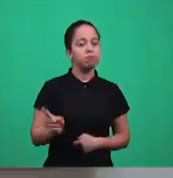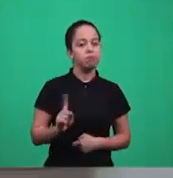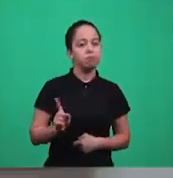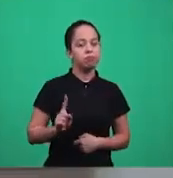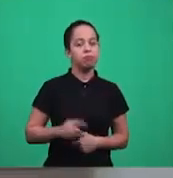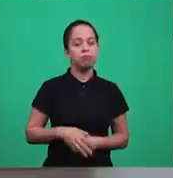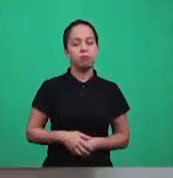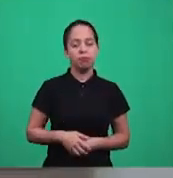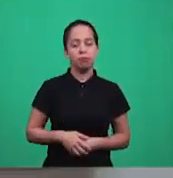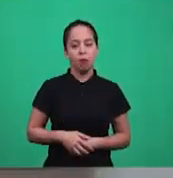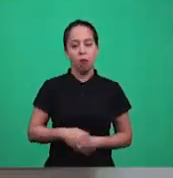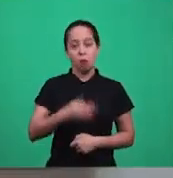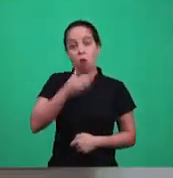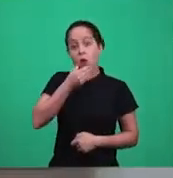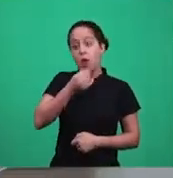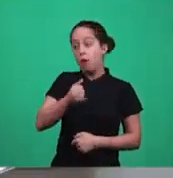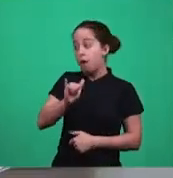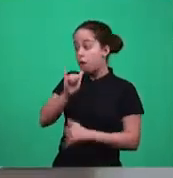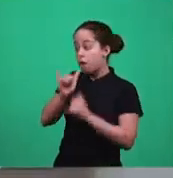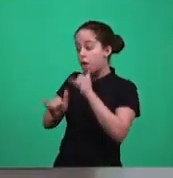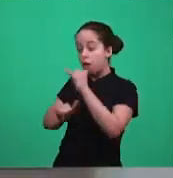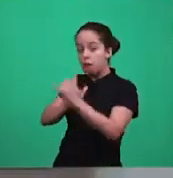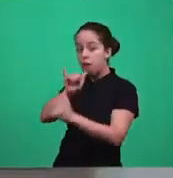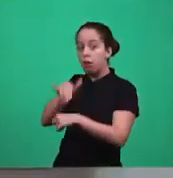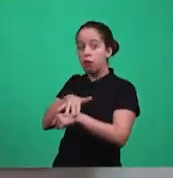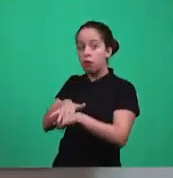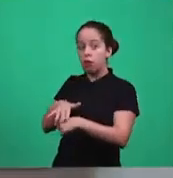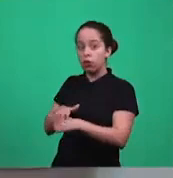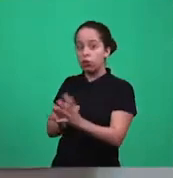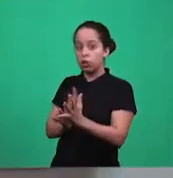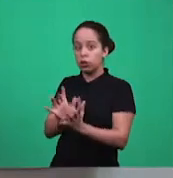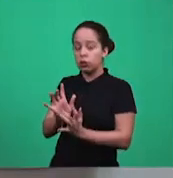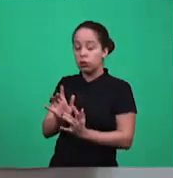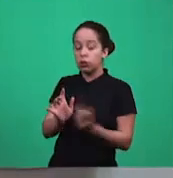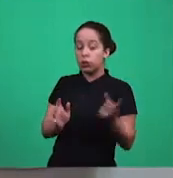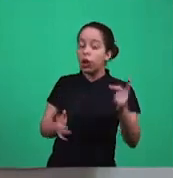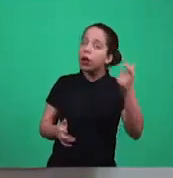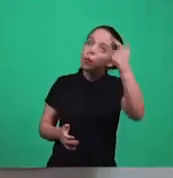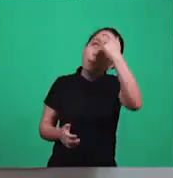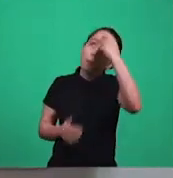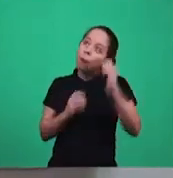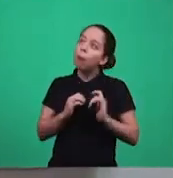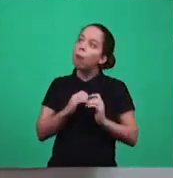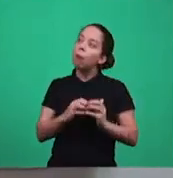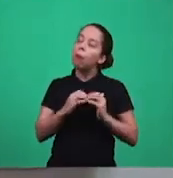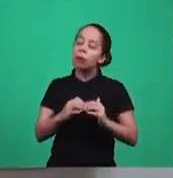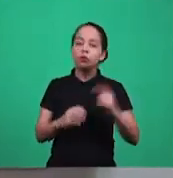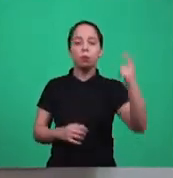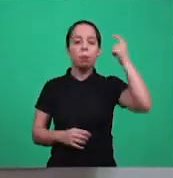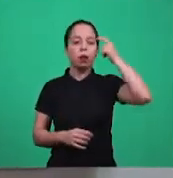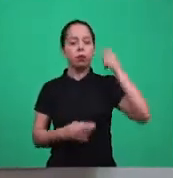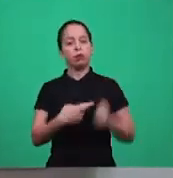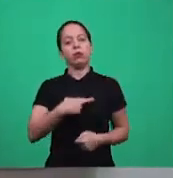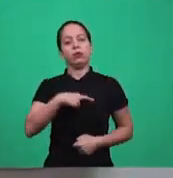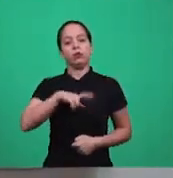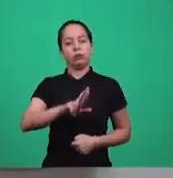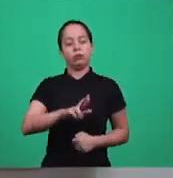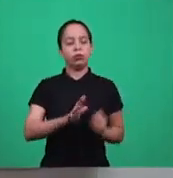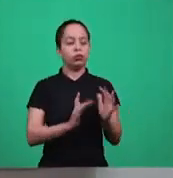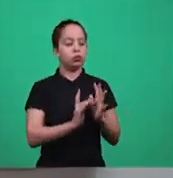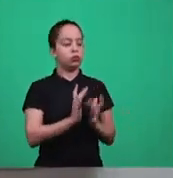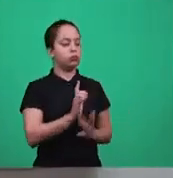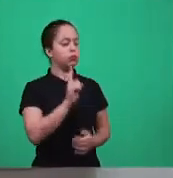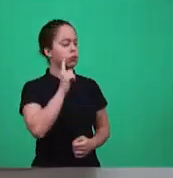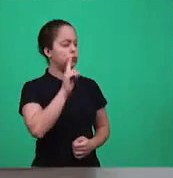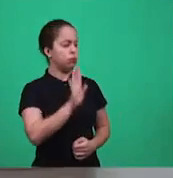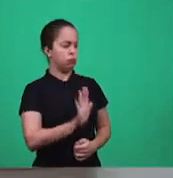himself to Jesus, when he speaks to Jesus, his mind is from his religion. So what he thought?